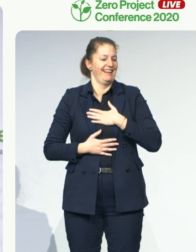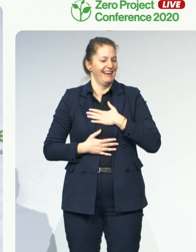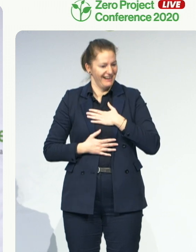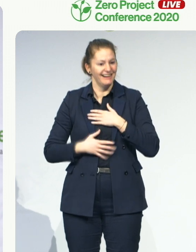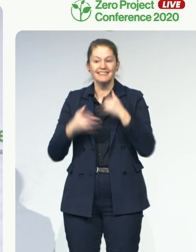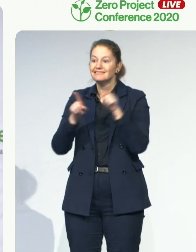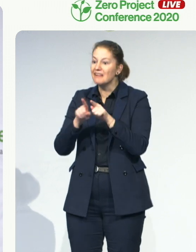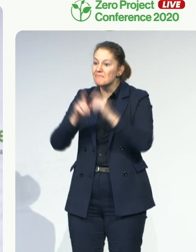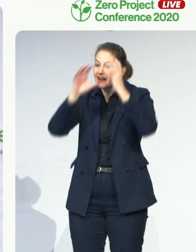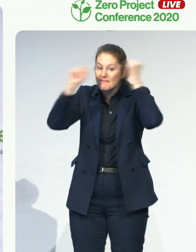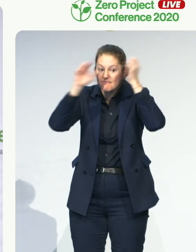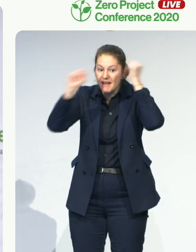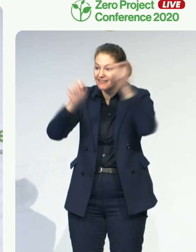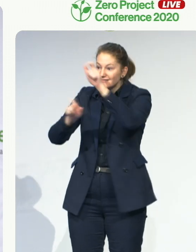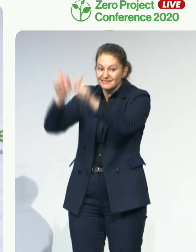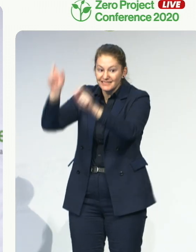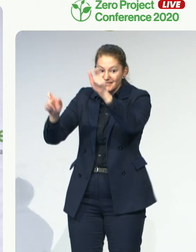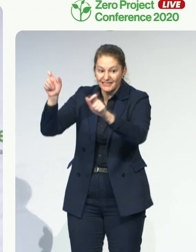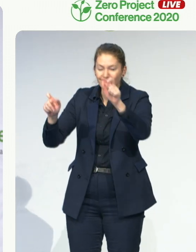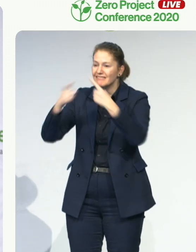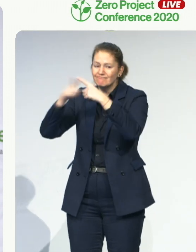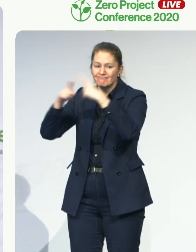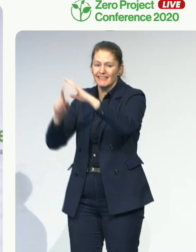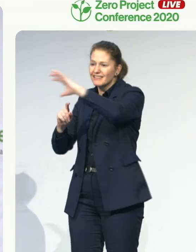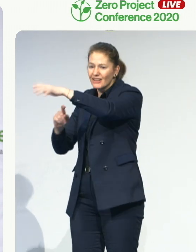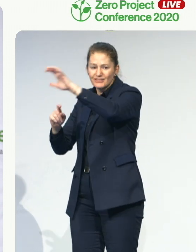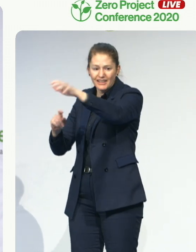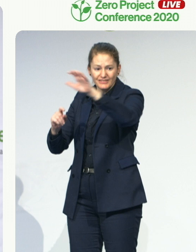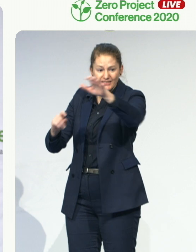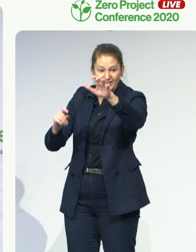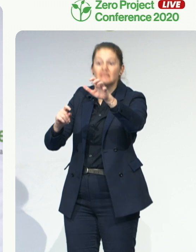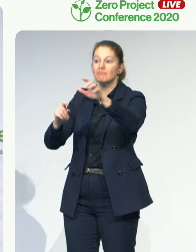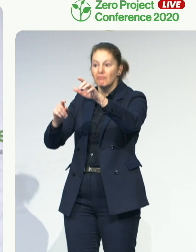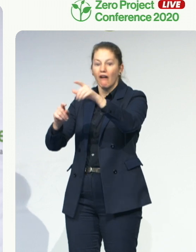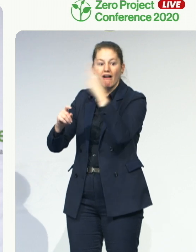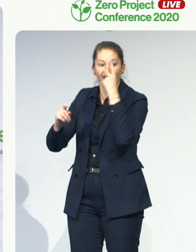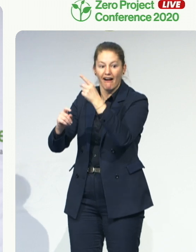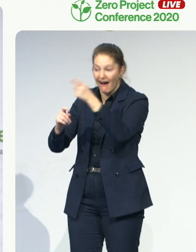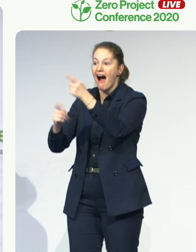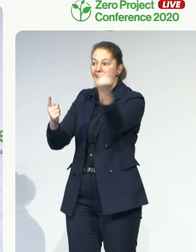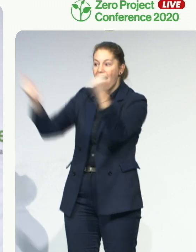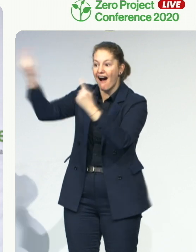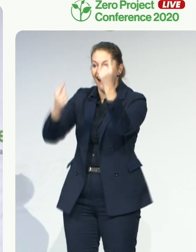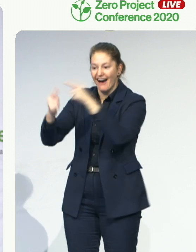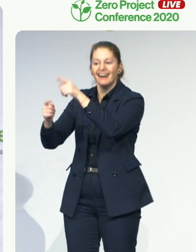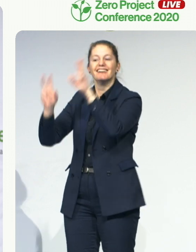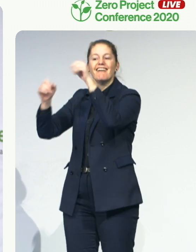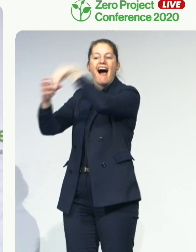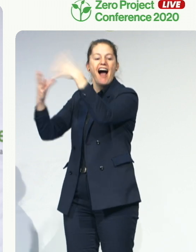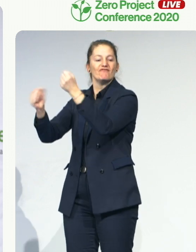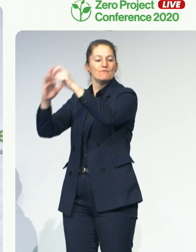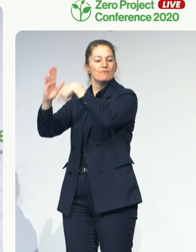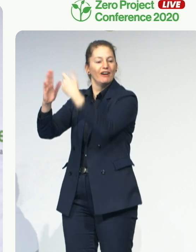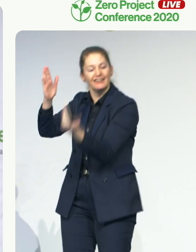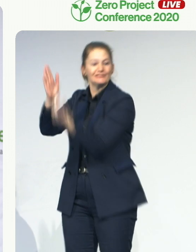ambassadors from countries where the innovations came are joining us. But on the other hand, it's